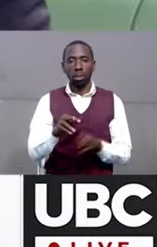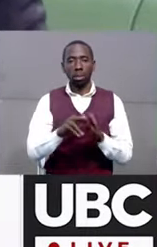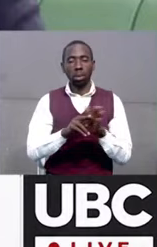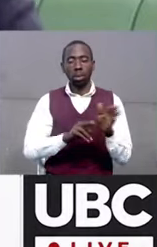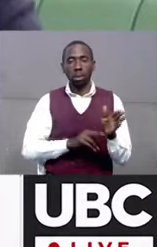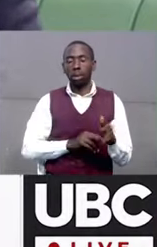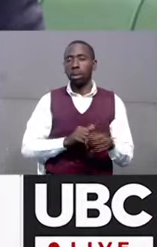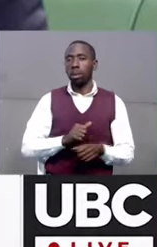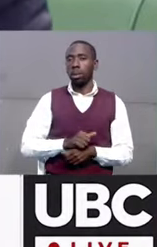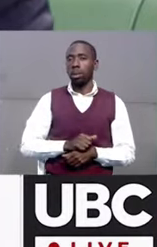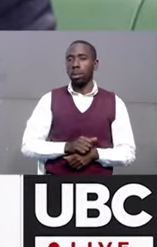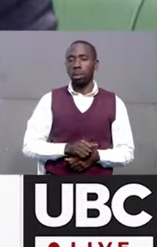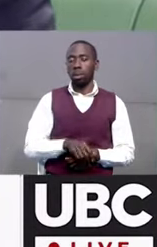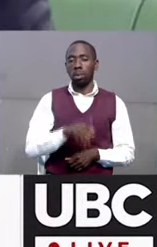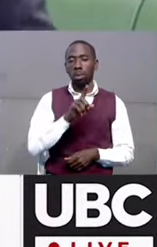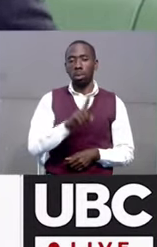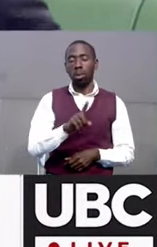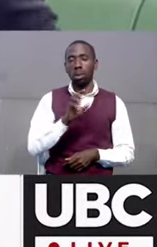103.